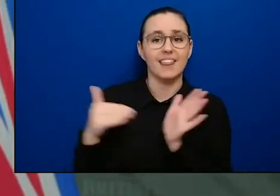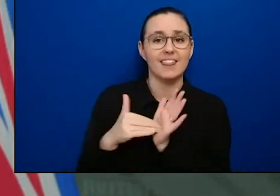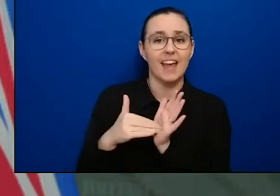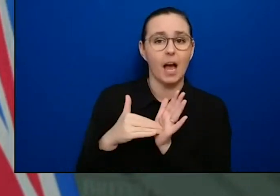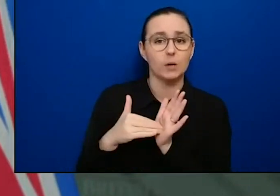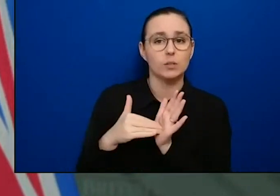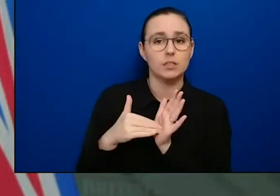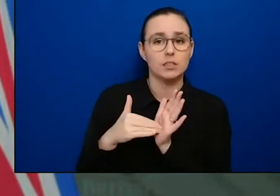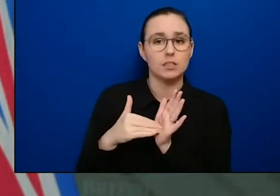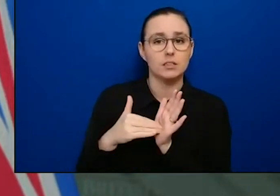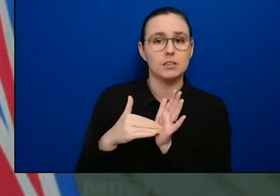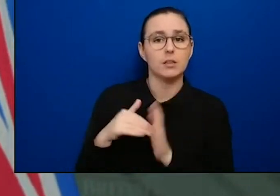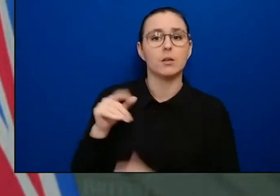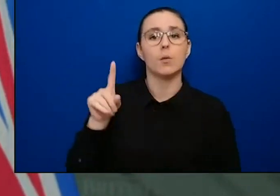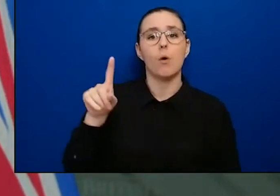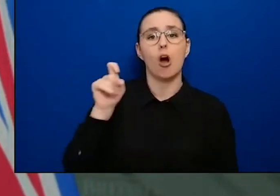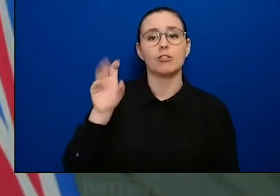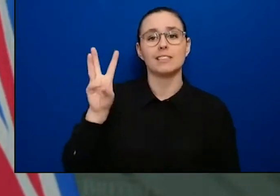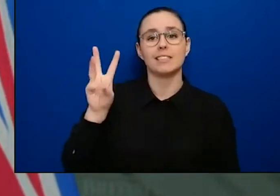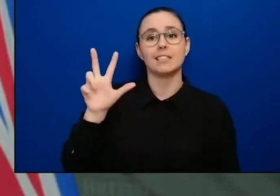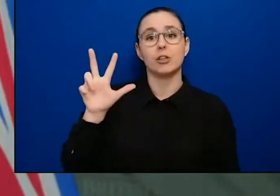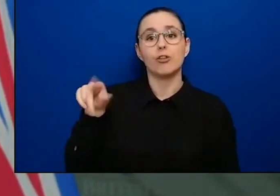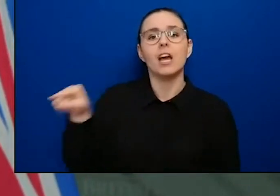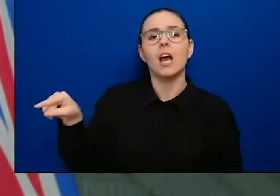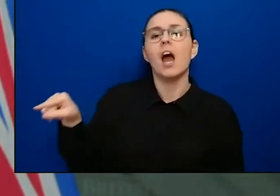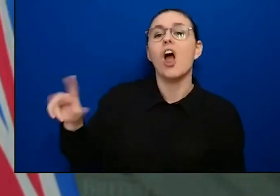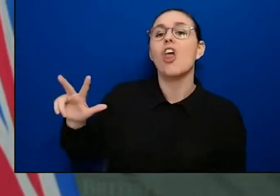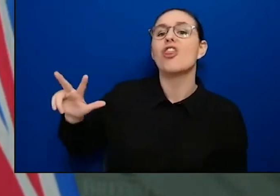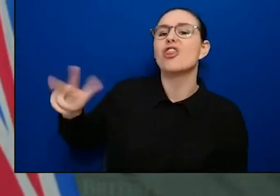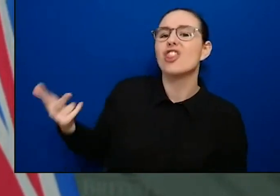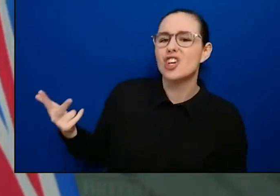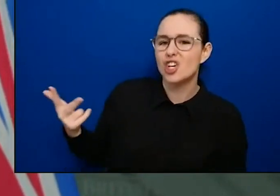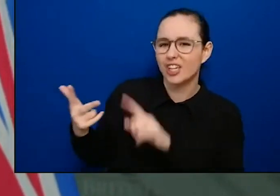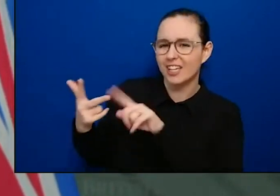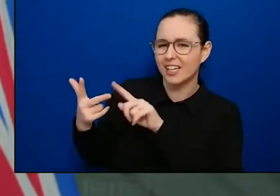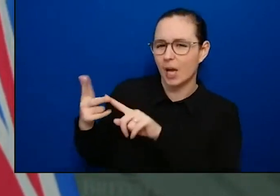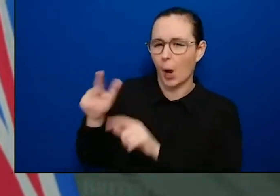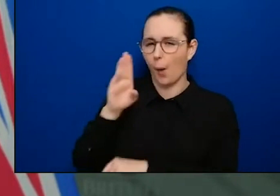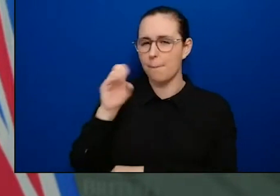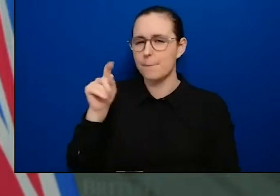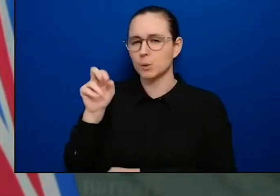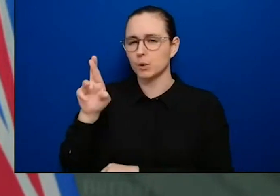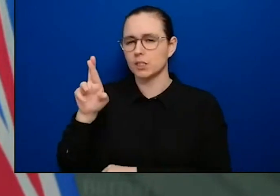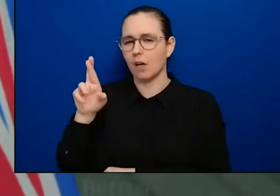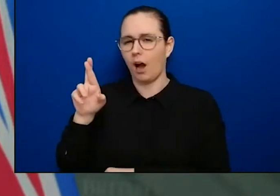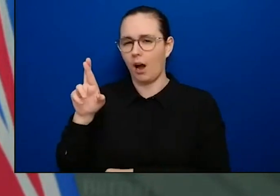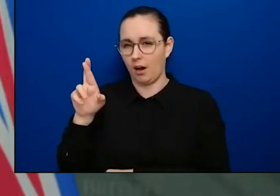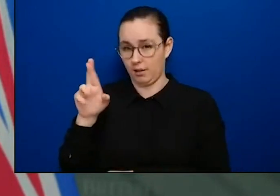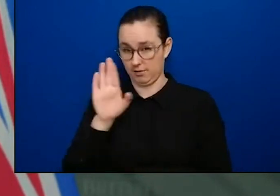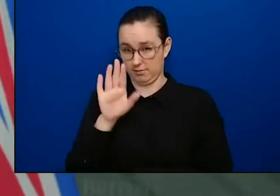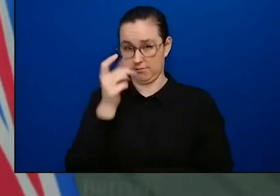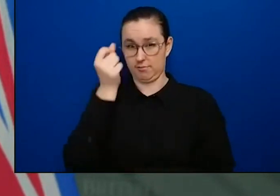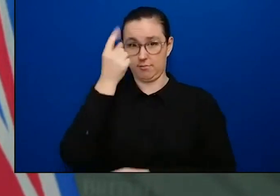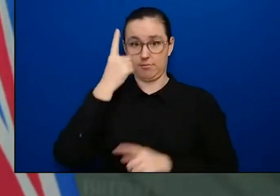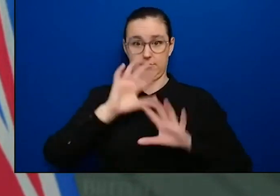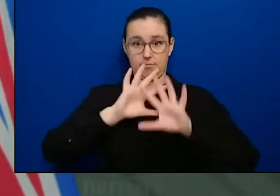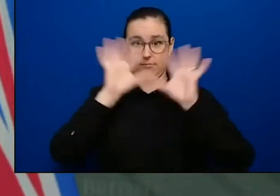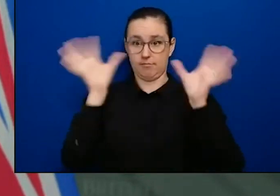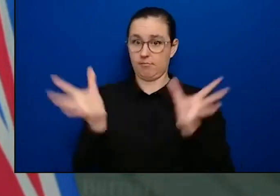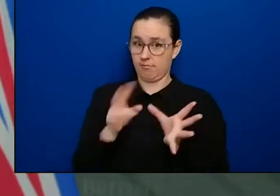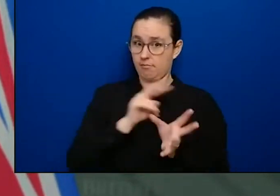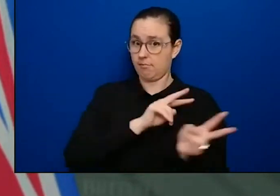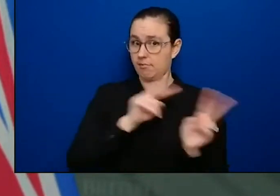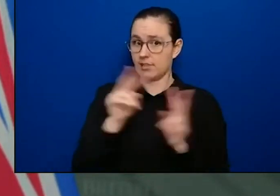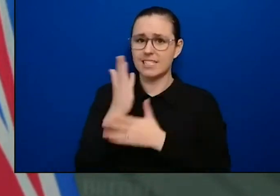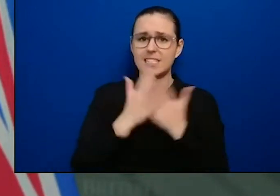419,163 third or booster doses. I just want to put that in context because people will often think back 6 months ago or think back to when they got their